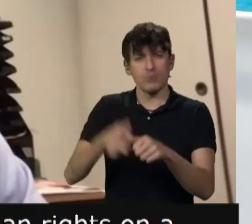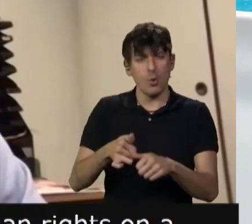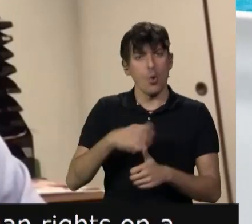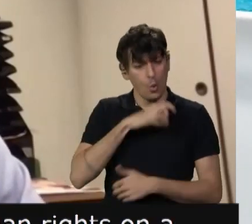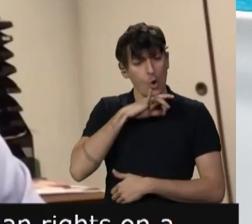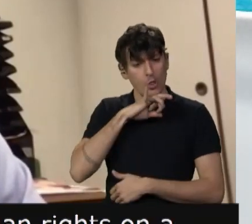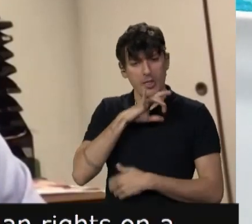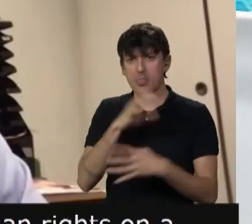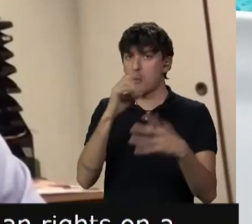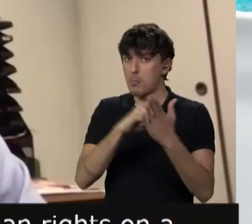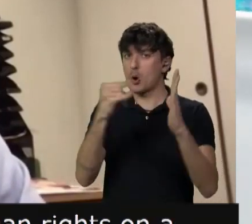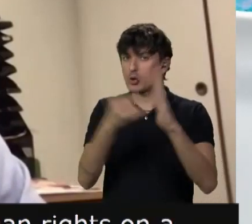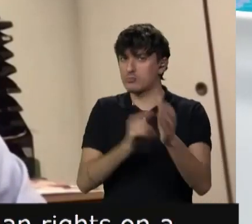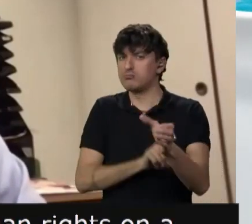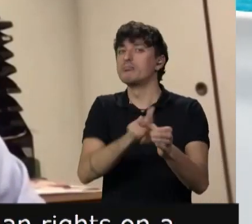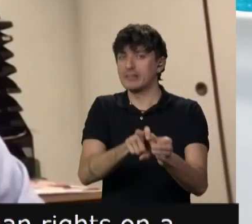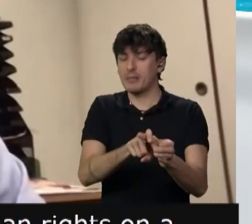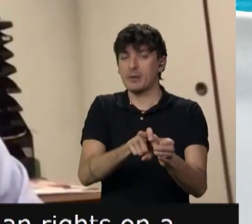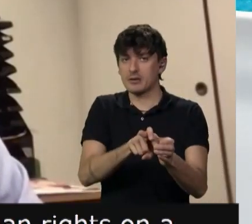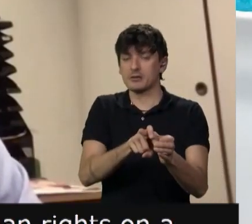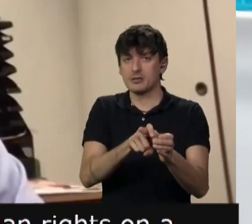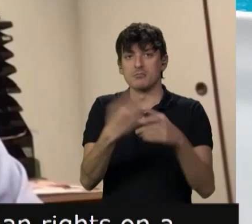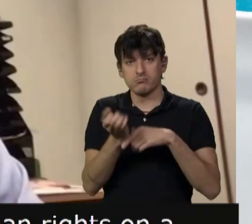We're very happy to participate in this project